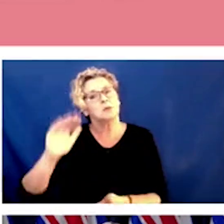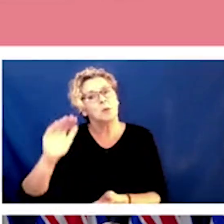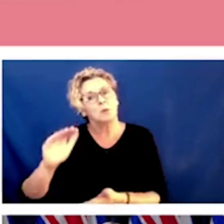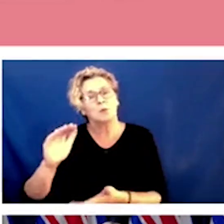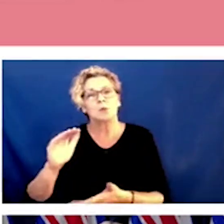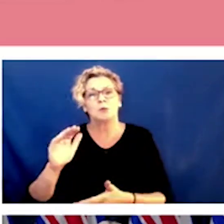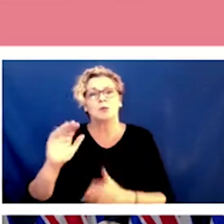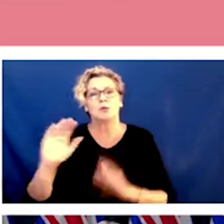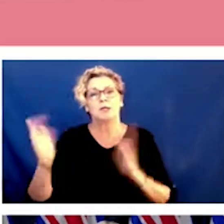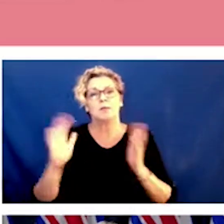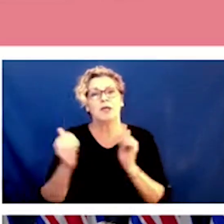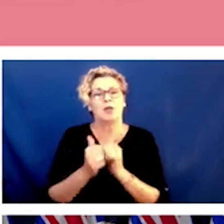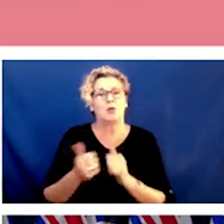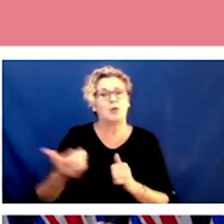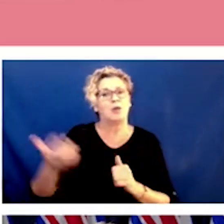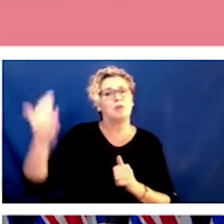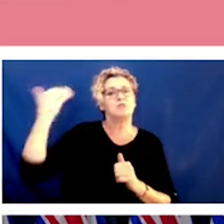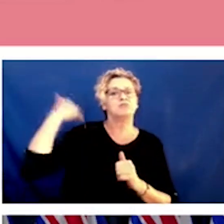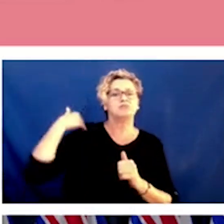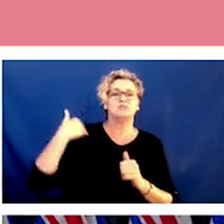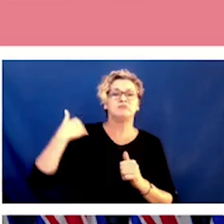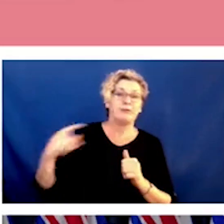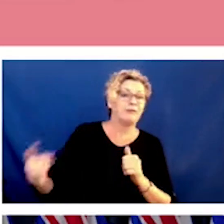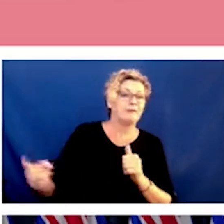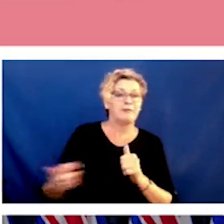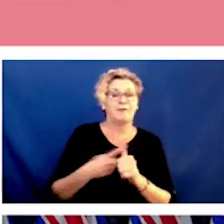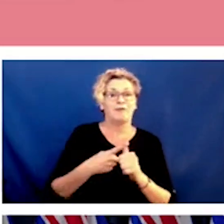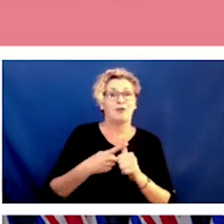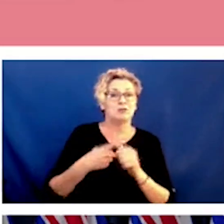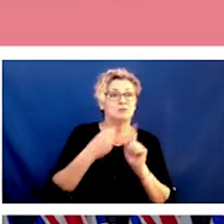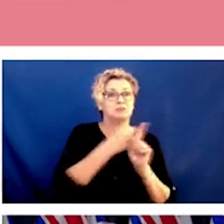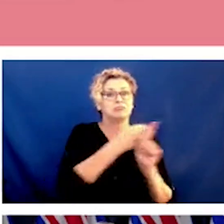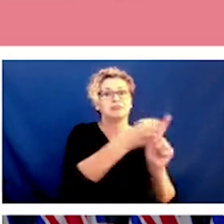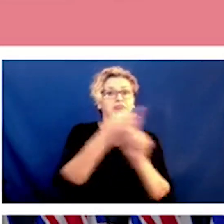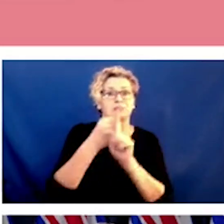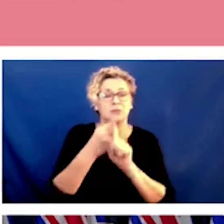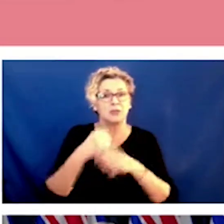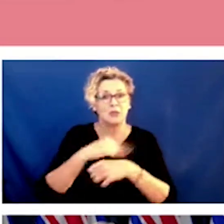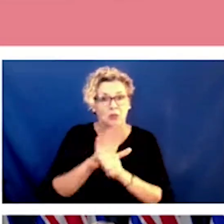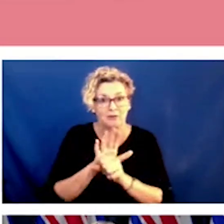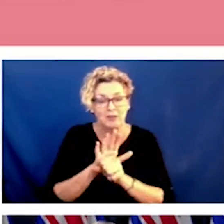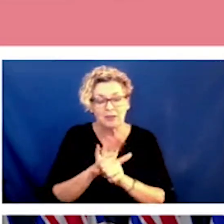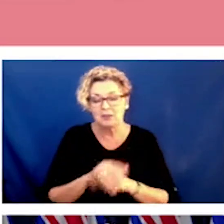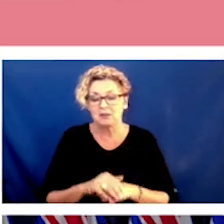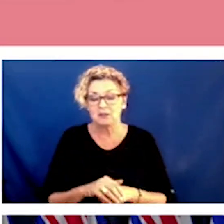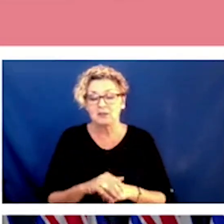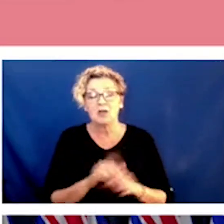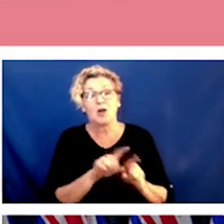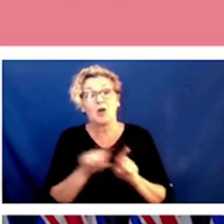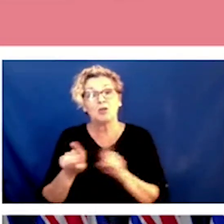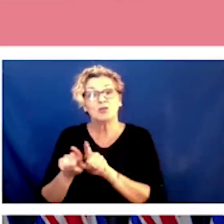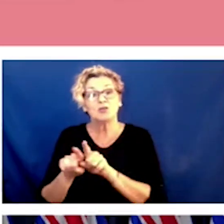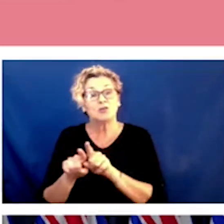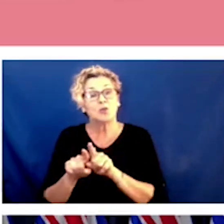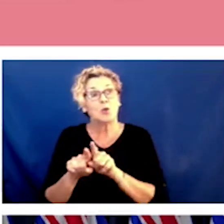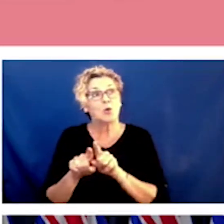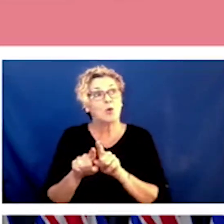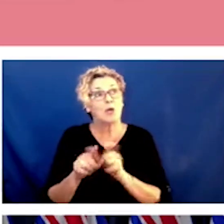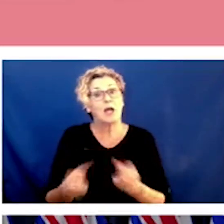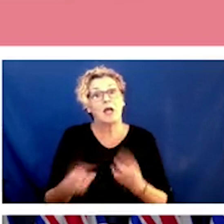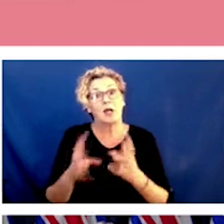The next slide tells us about the number of cases in hospital, and as you can see, we've gone up since our nadir